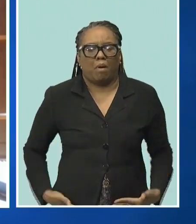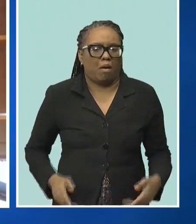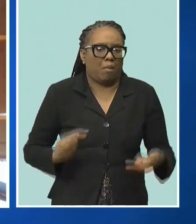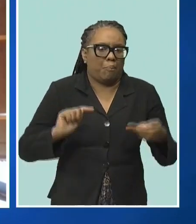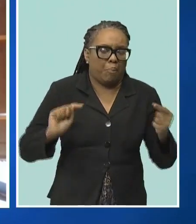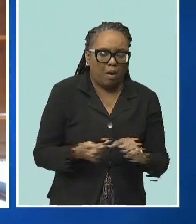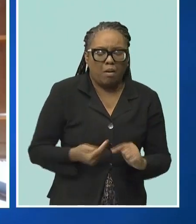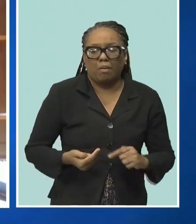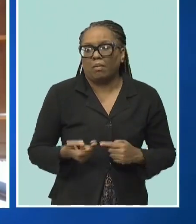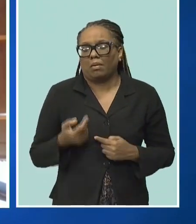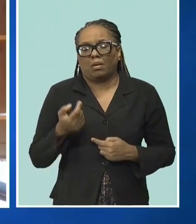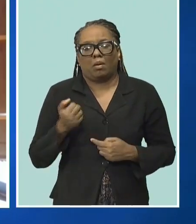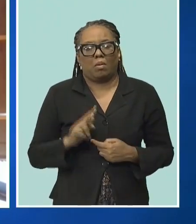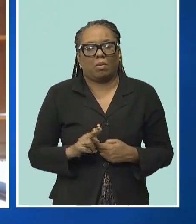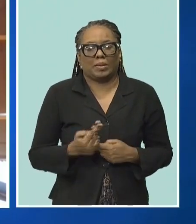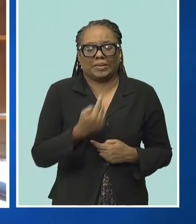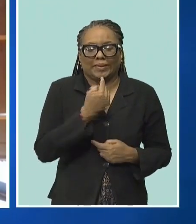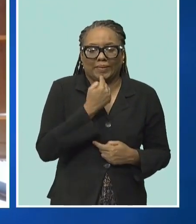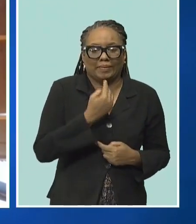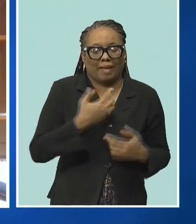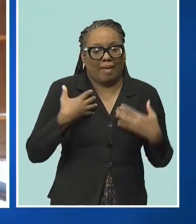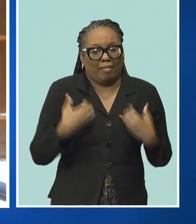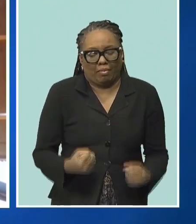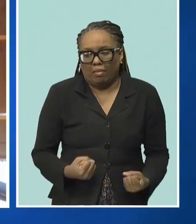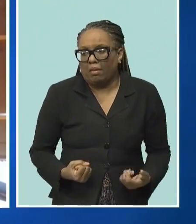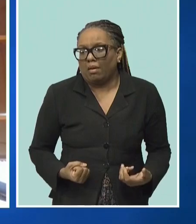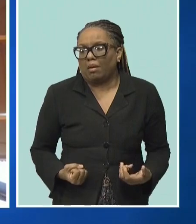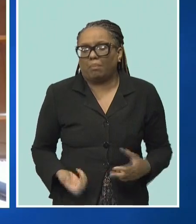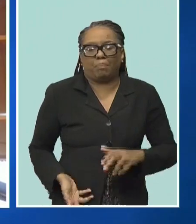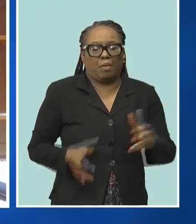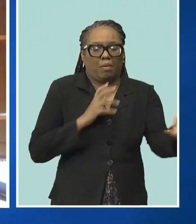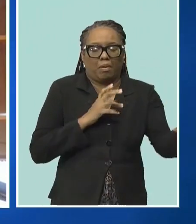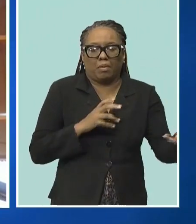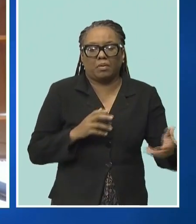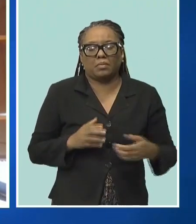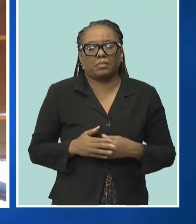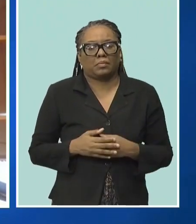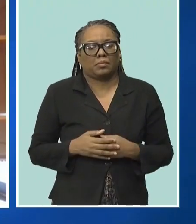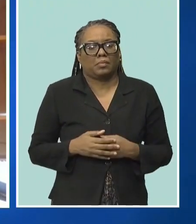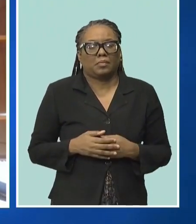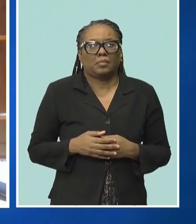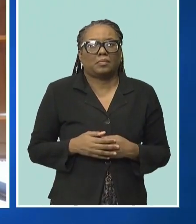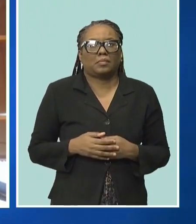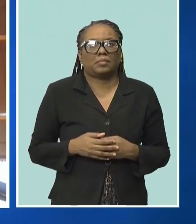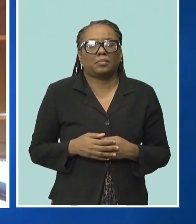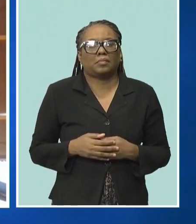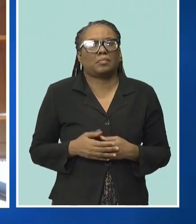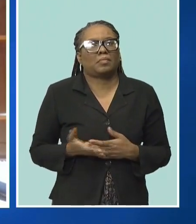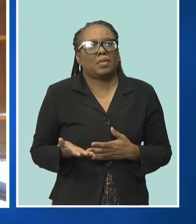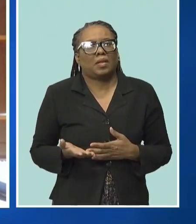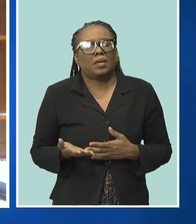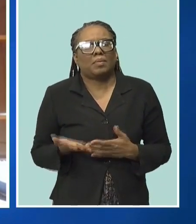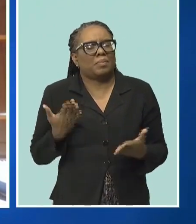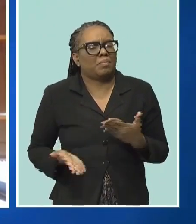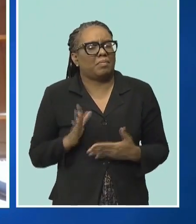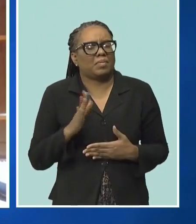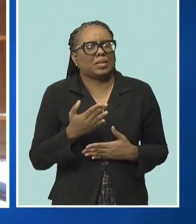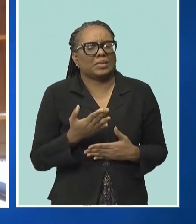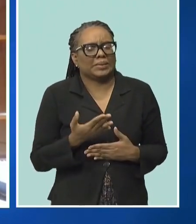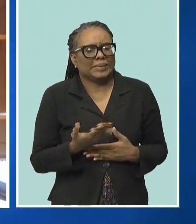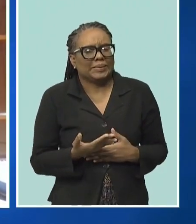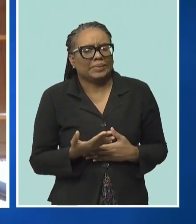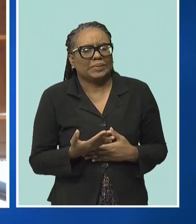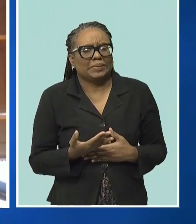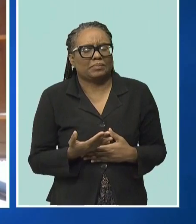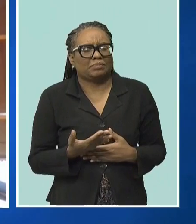matter of serious health hazard, which may not be as strong as imminent danger. There's serious physical harm.